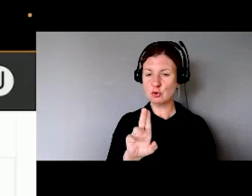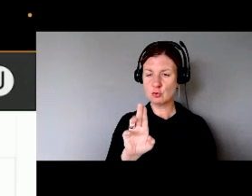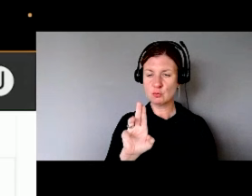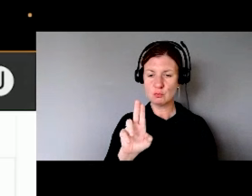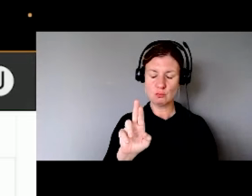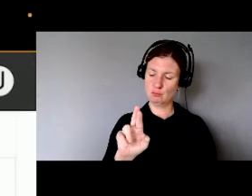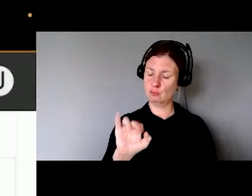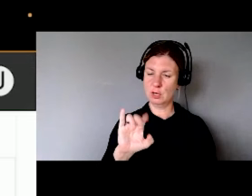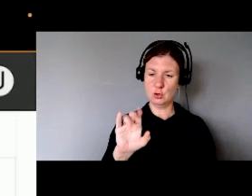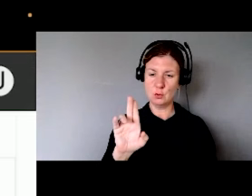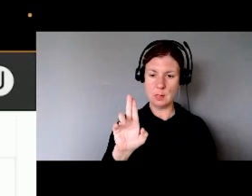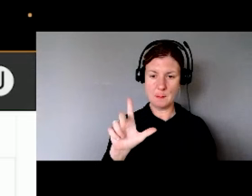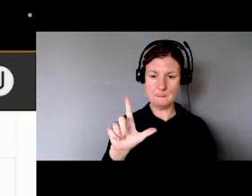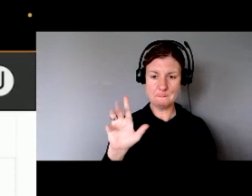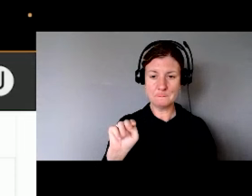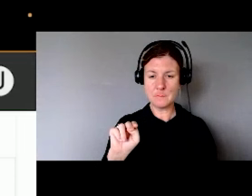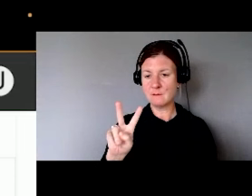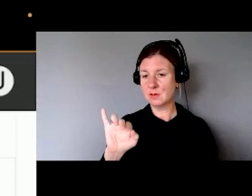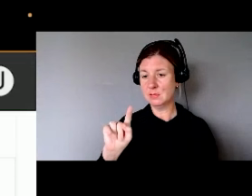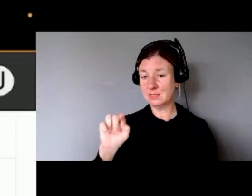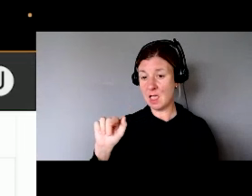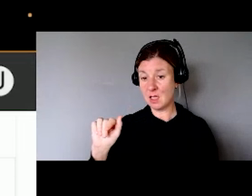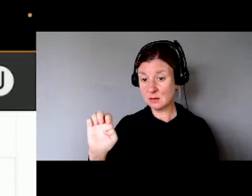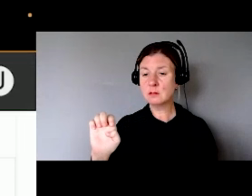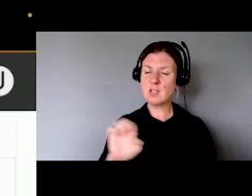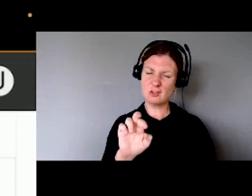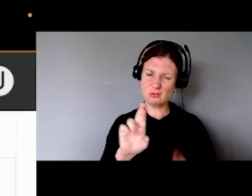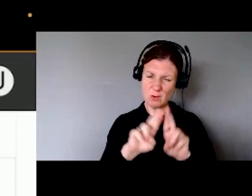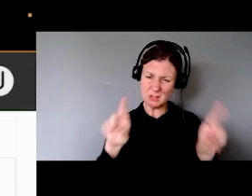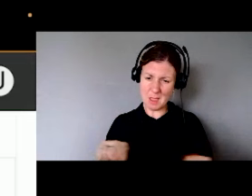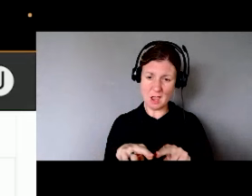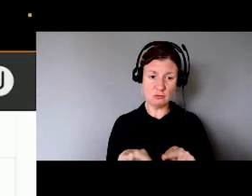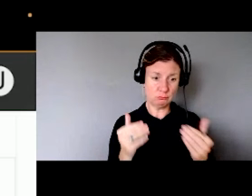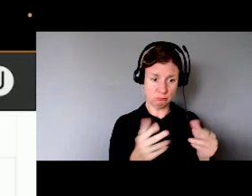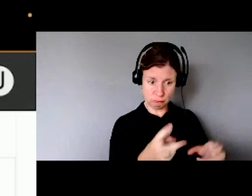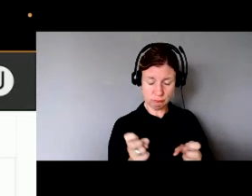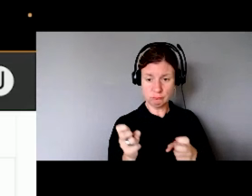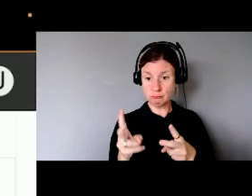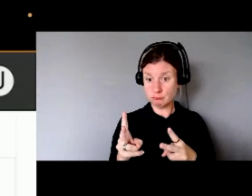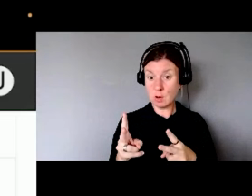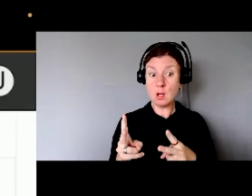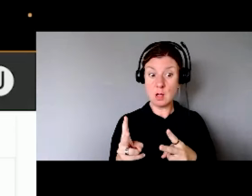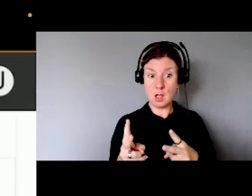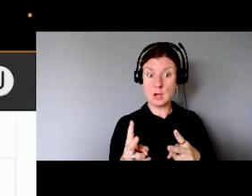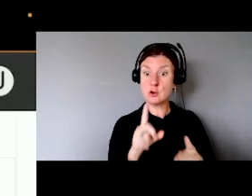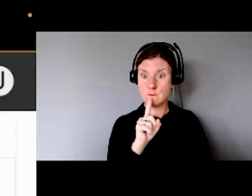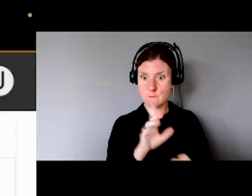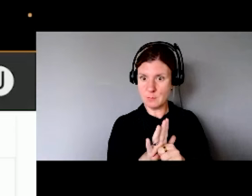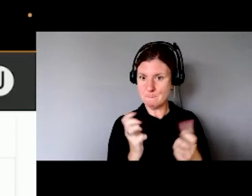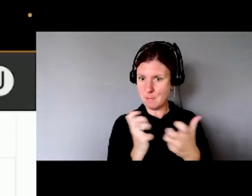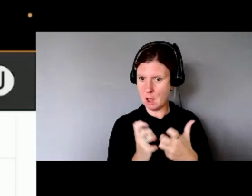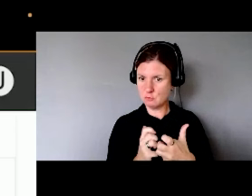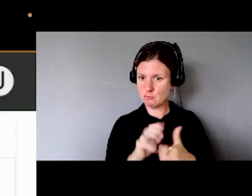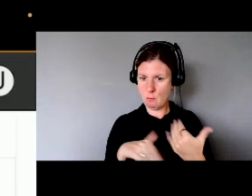criteria listed here in the brief description and that you upload your CV in PDF format. You